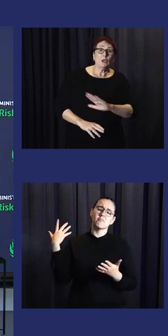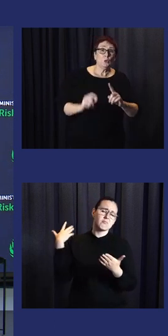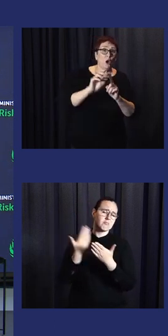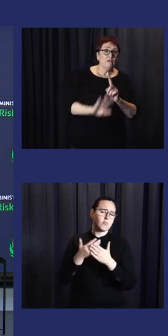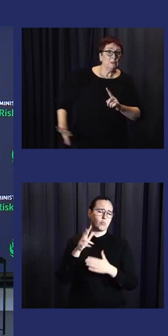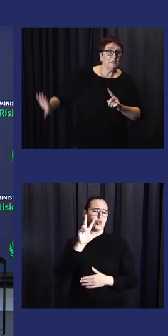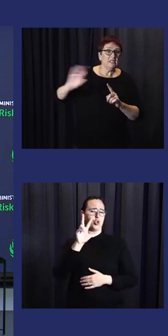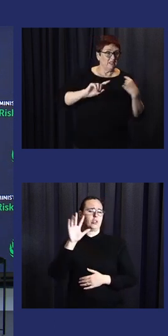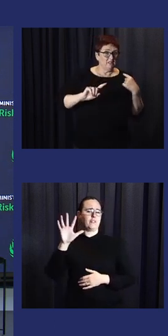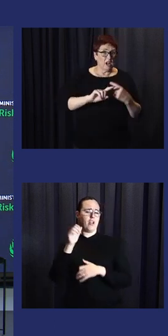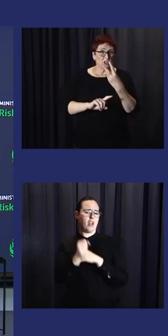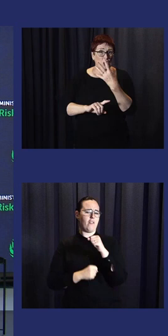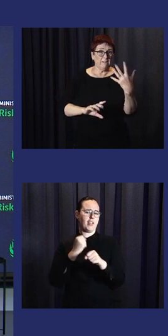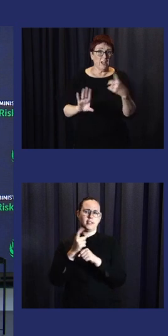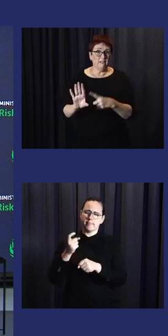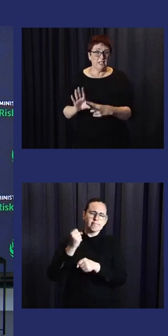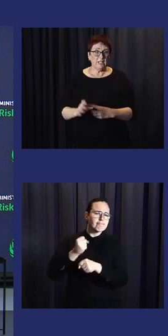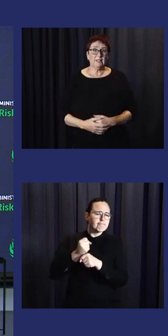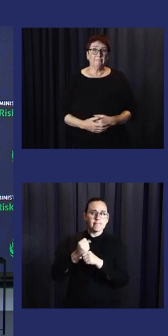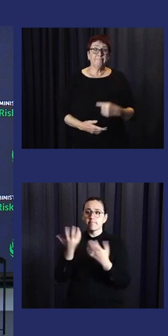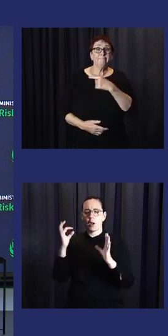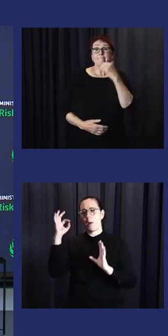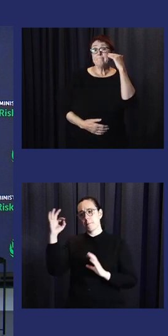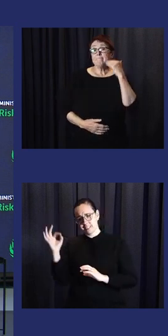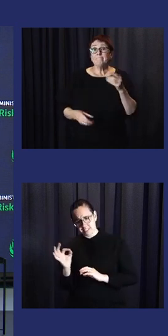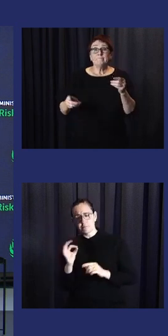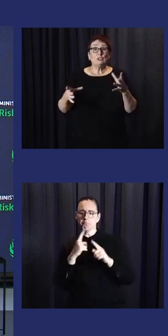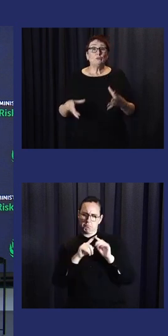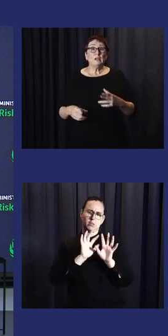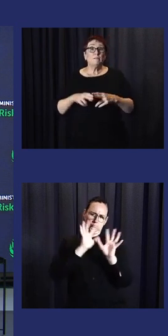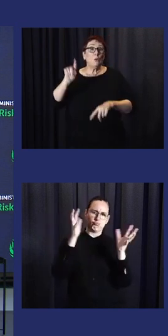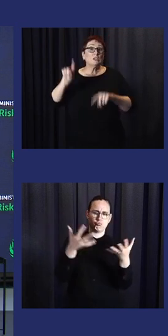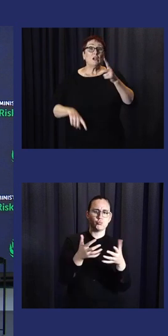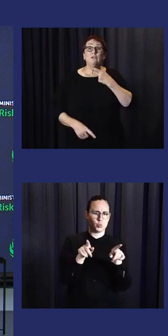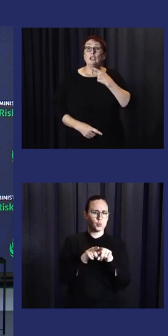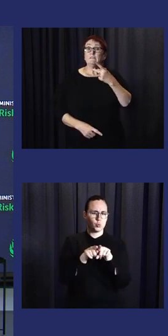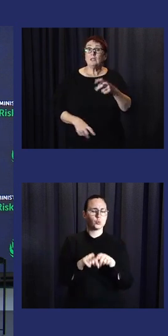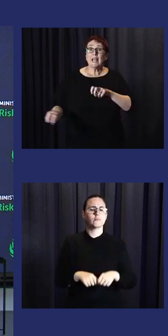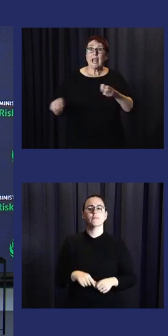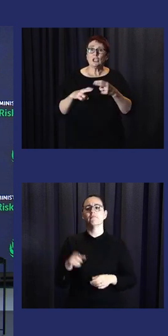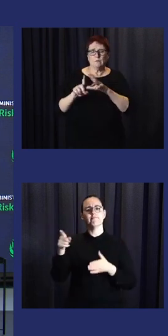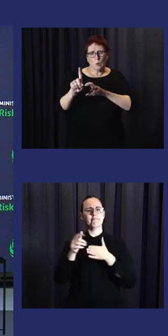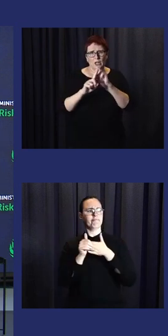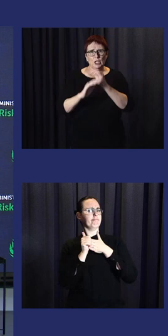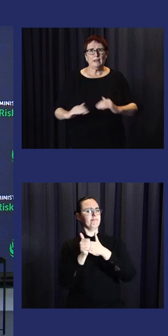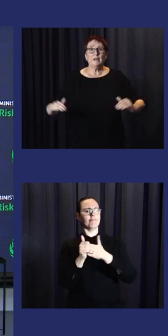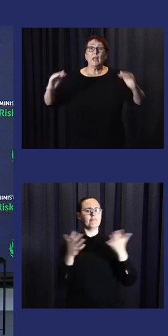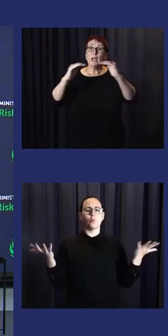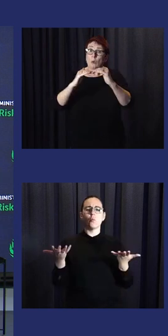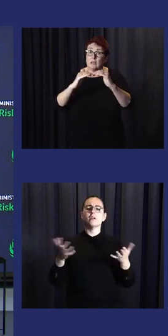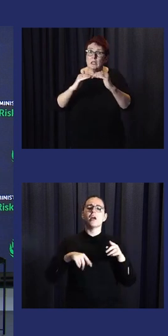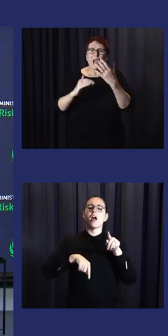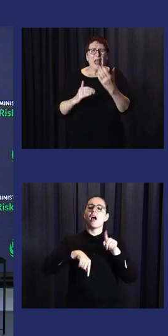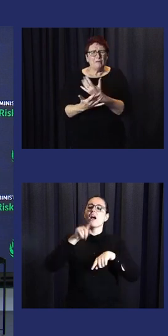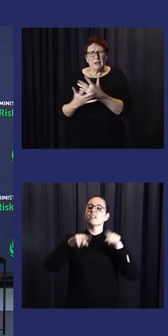last 35 years. Nolene is the Executive Director of Diverse Voices and Action for Equality and holds many social